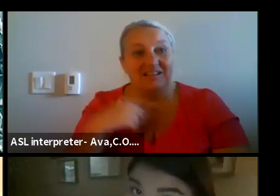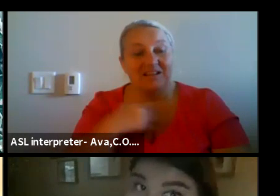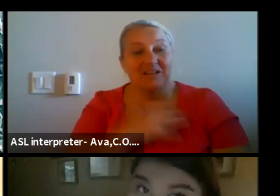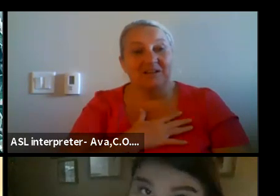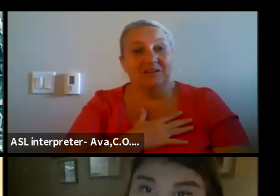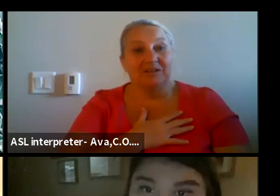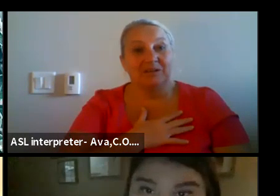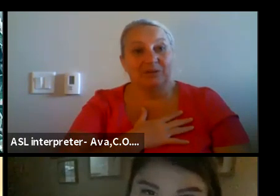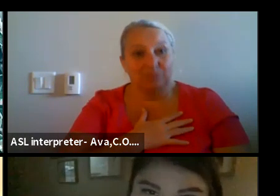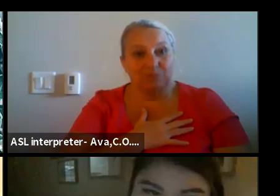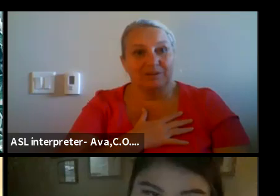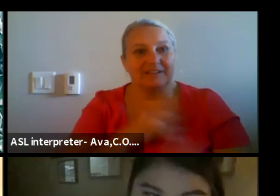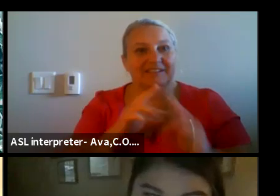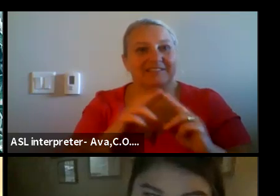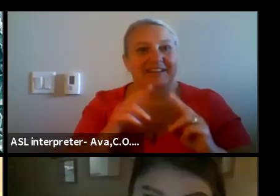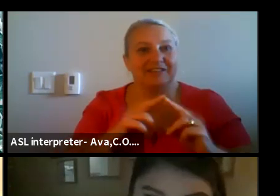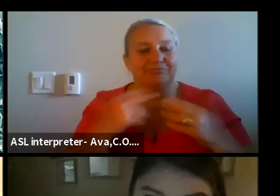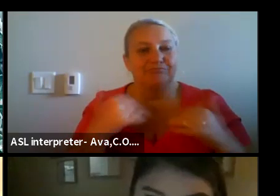Check.